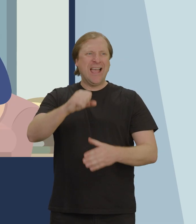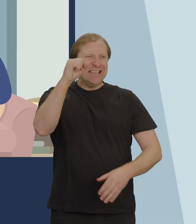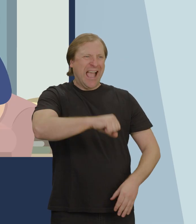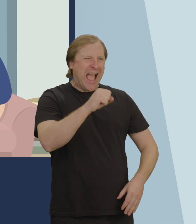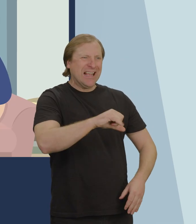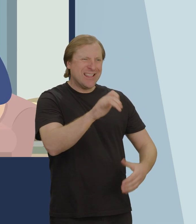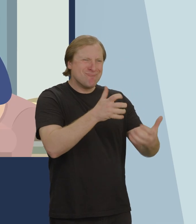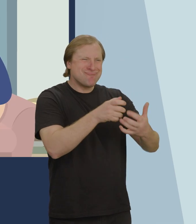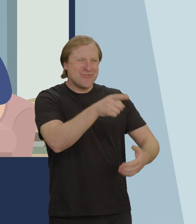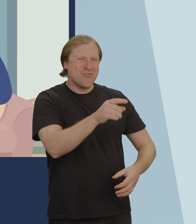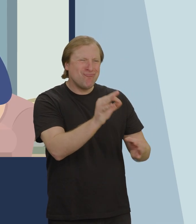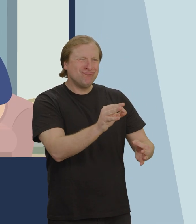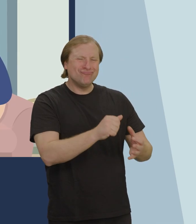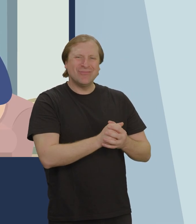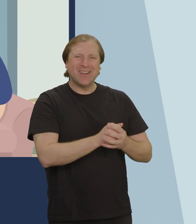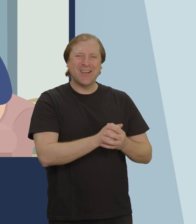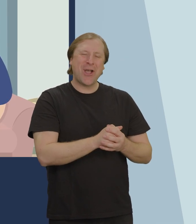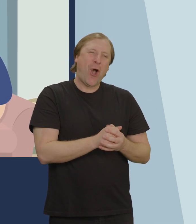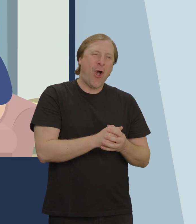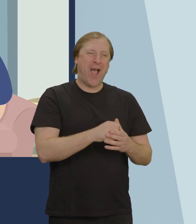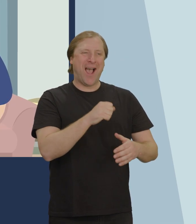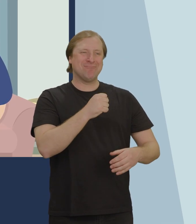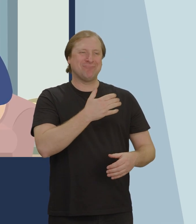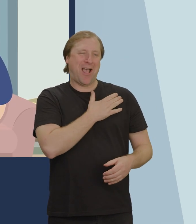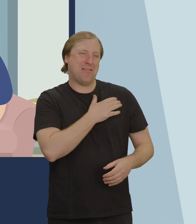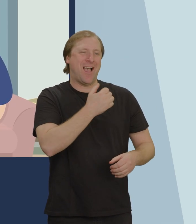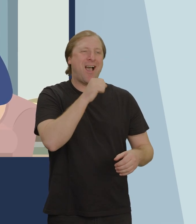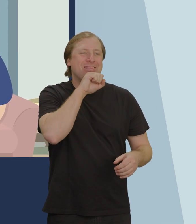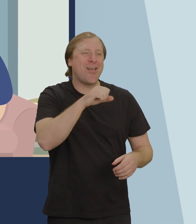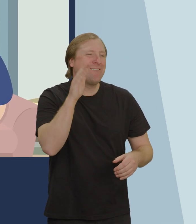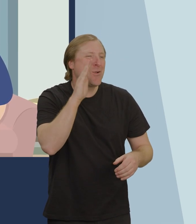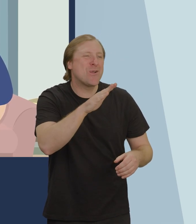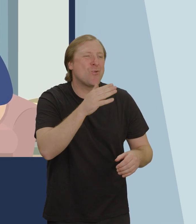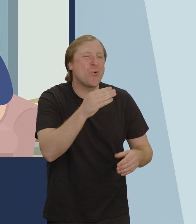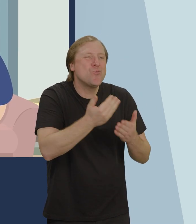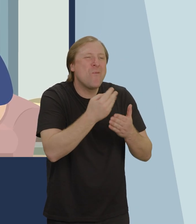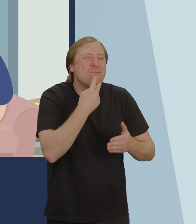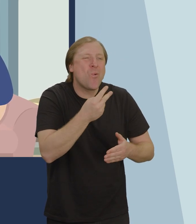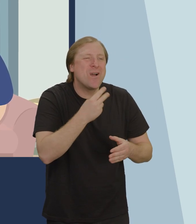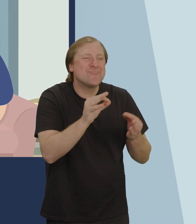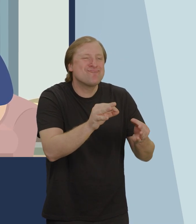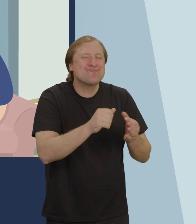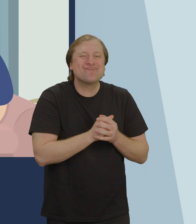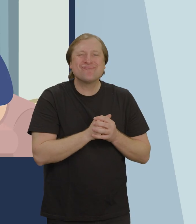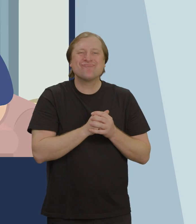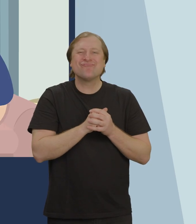Yes, that's totally you. Aw, I love hearing your new voice, Sofia.